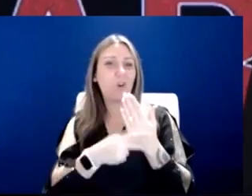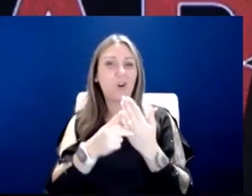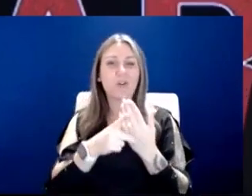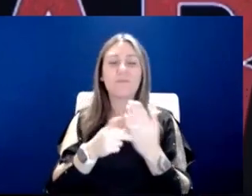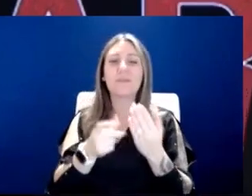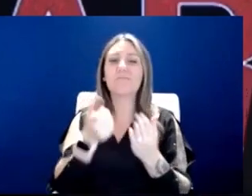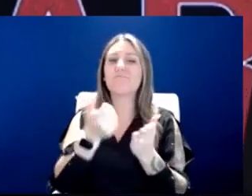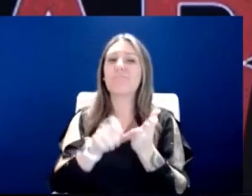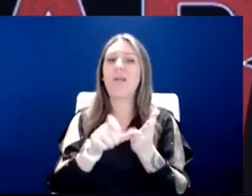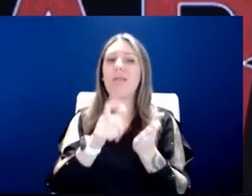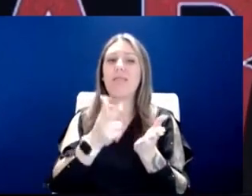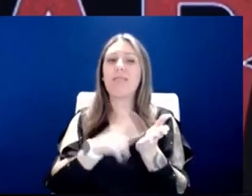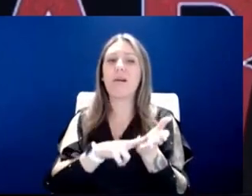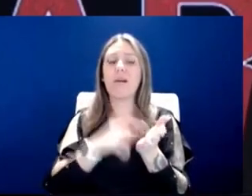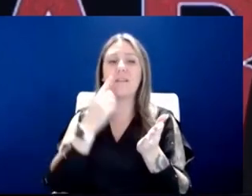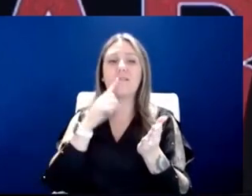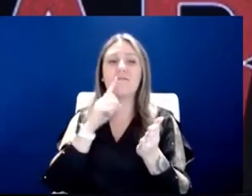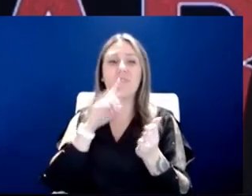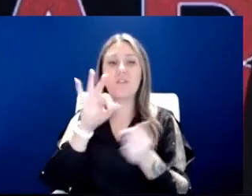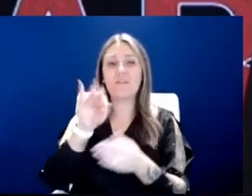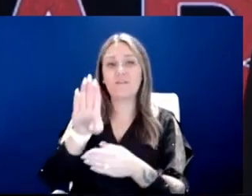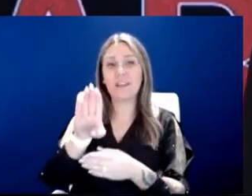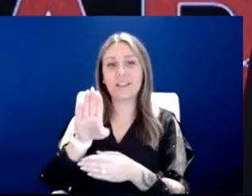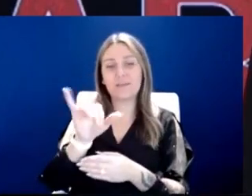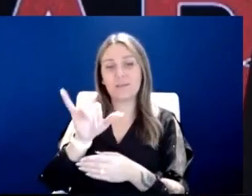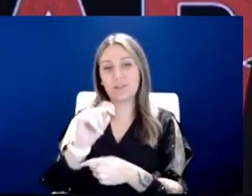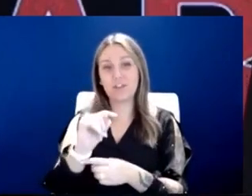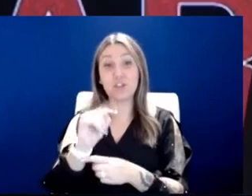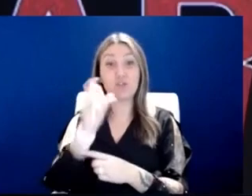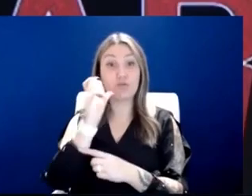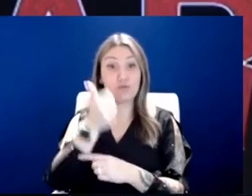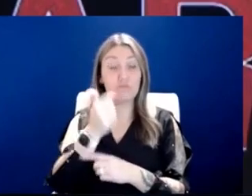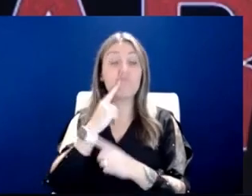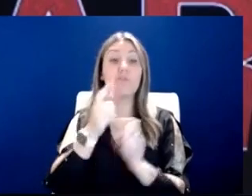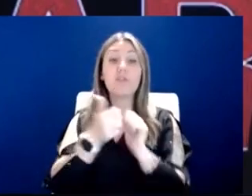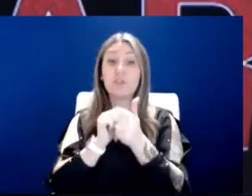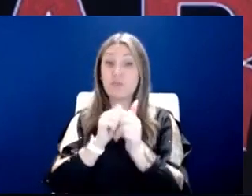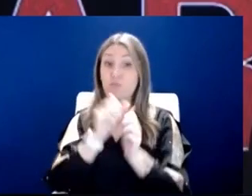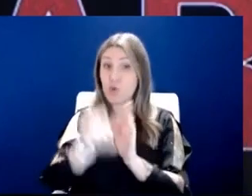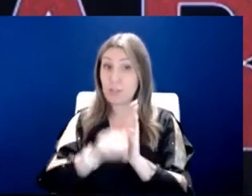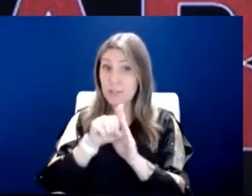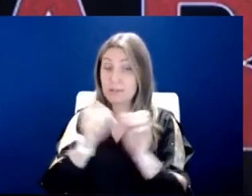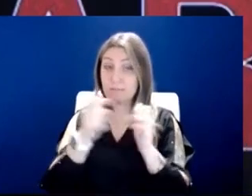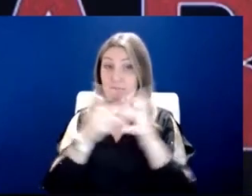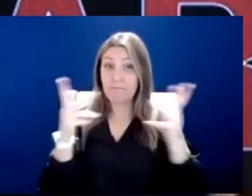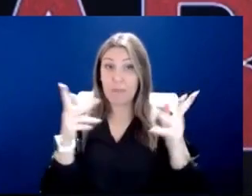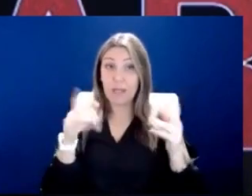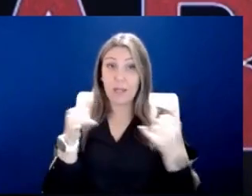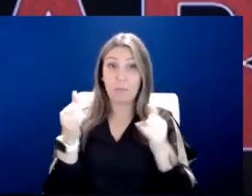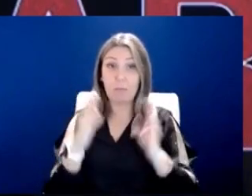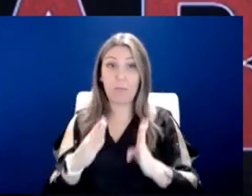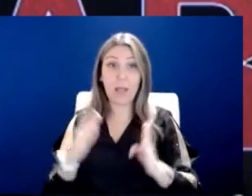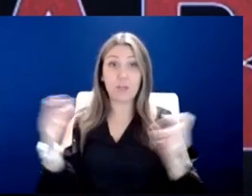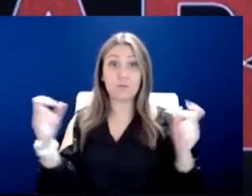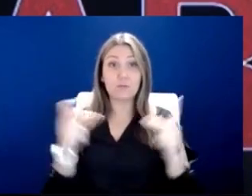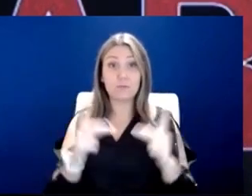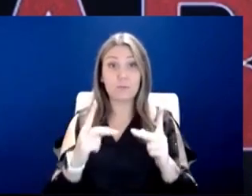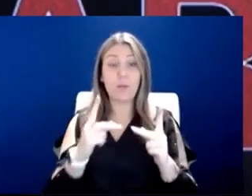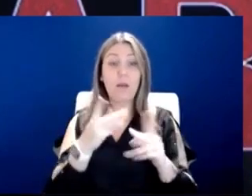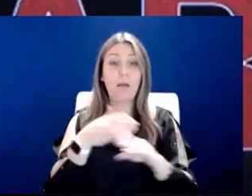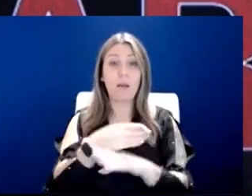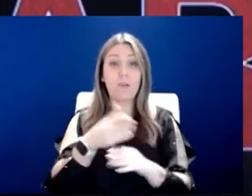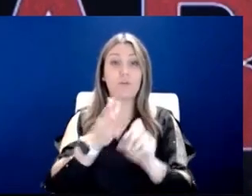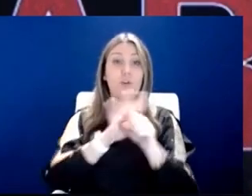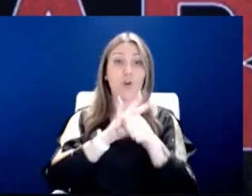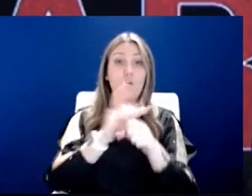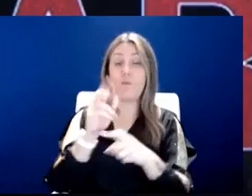tomorrow, spring sports season is gearing up and many players are returning after COVID or some type of possible injury. What you and your kids need to